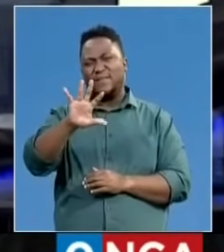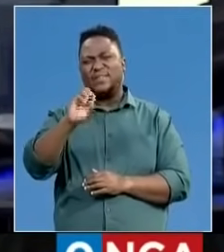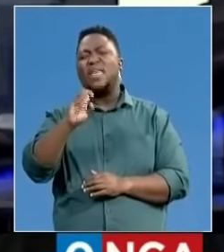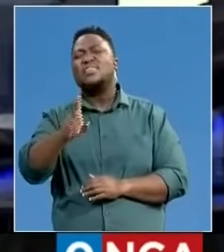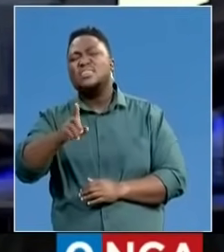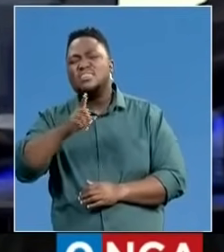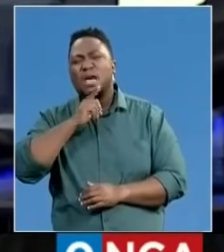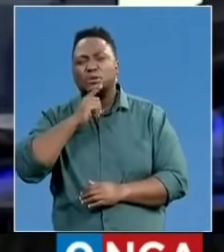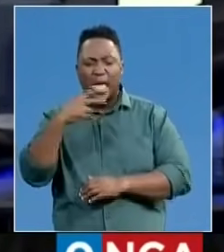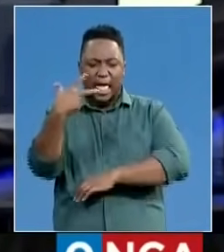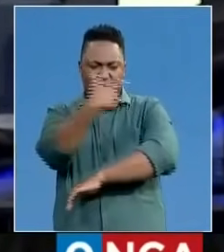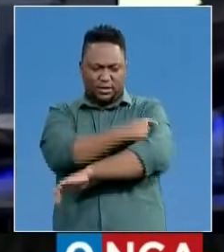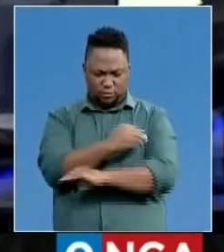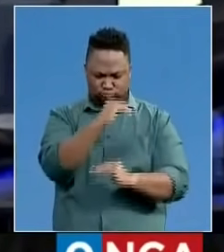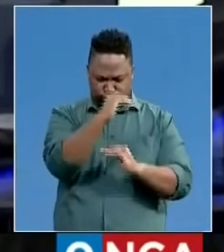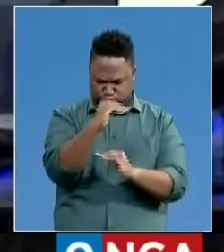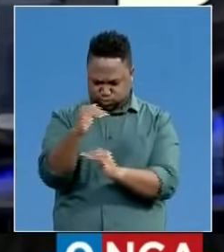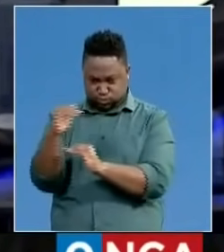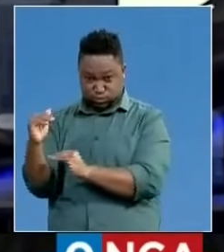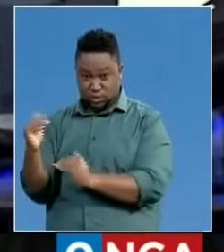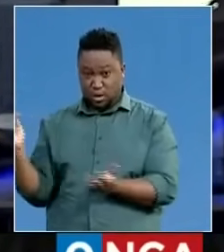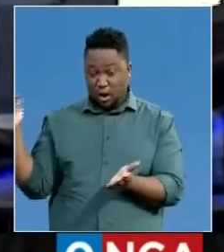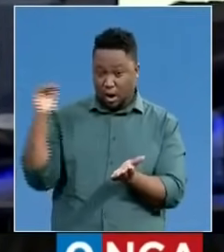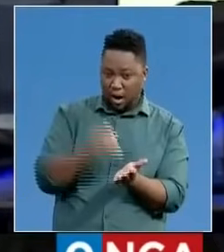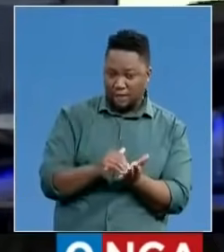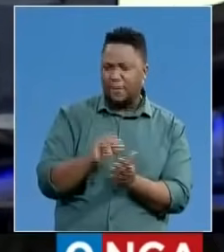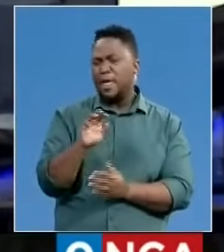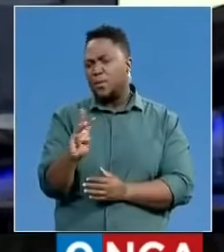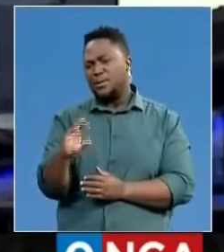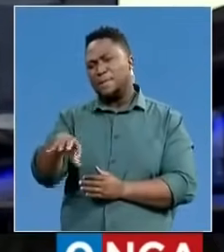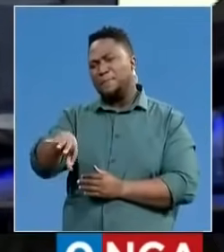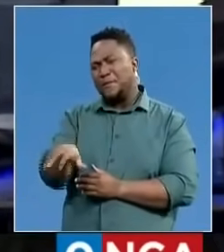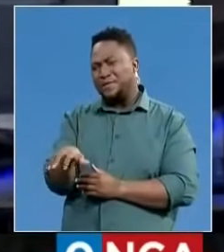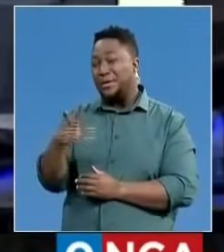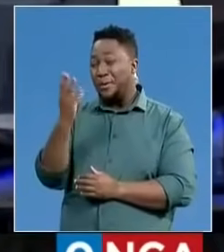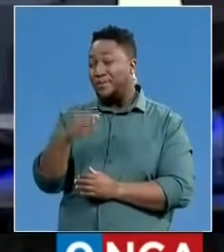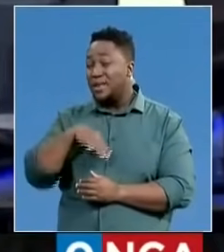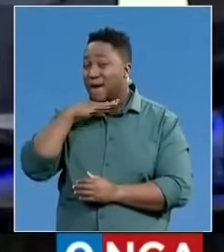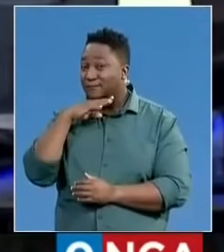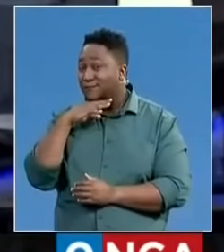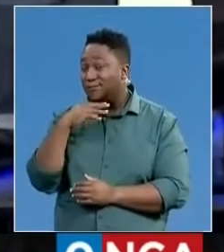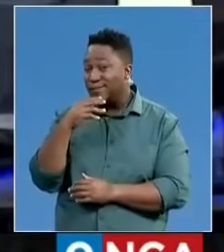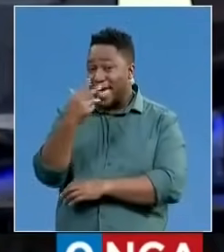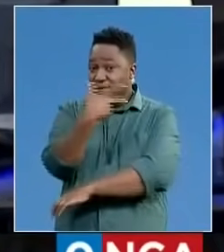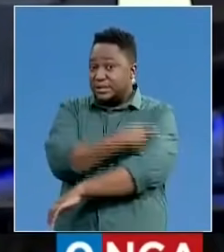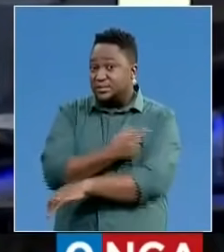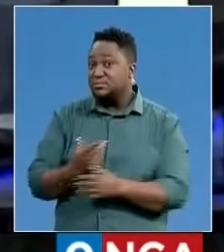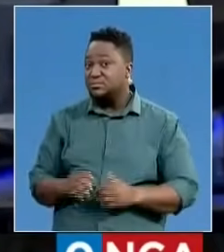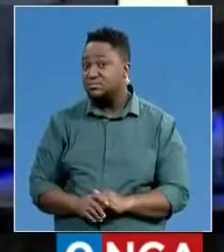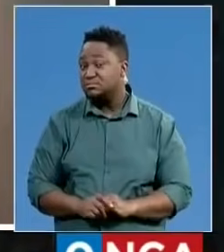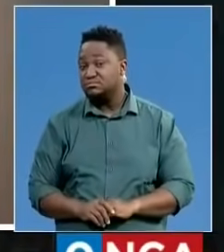doses. Are you getting enough at the moment in the Western Cape, especially because you've got these targets in place that you have set for